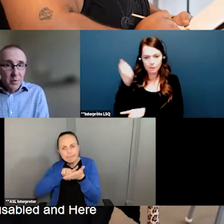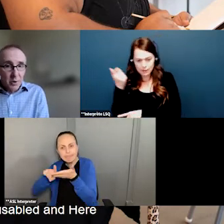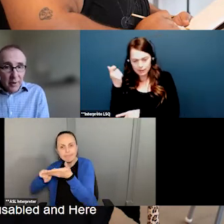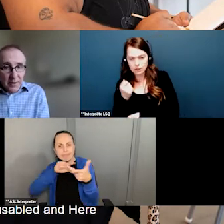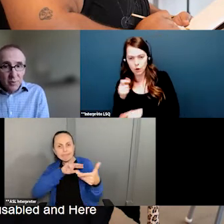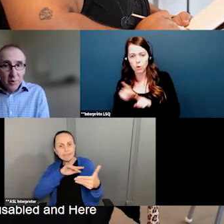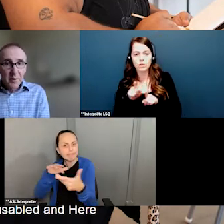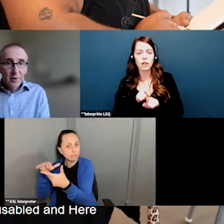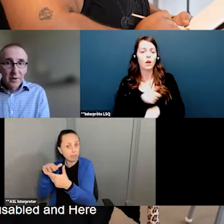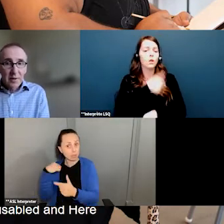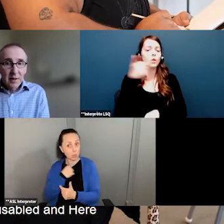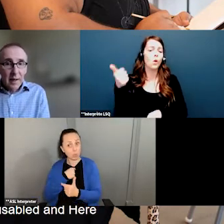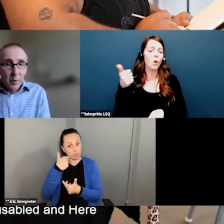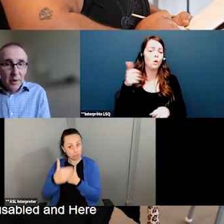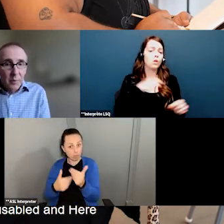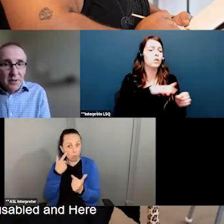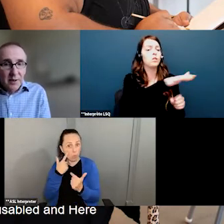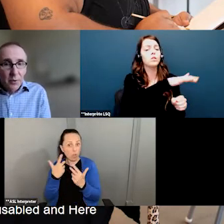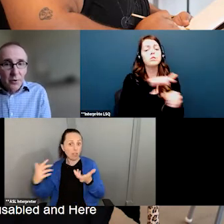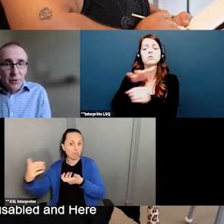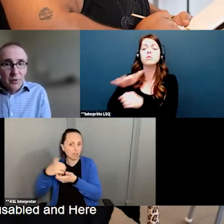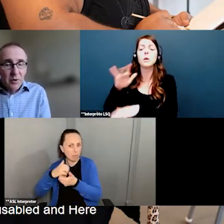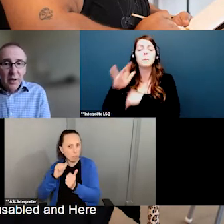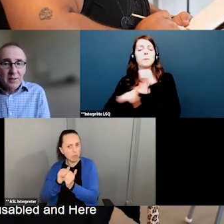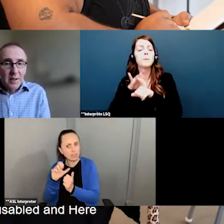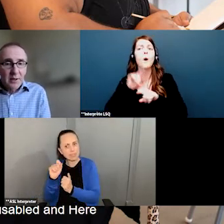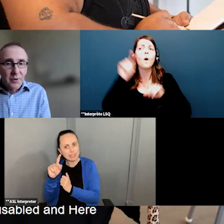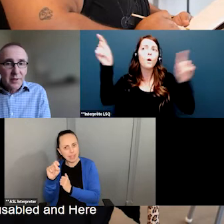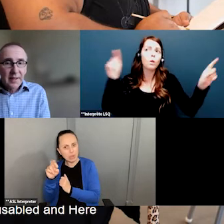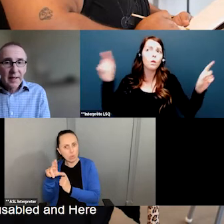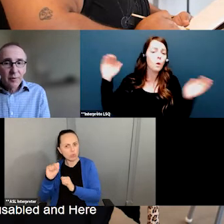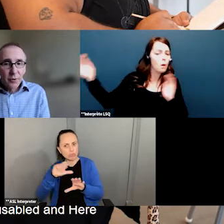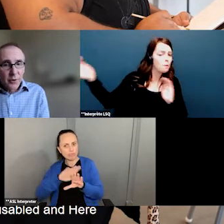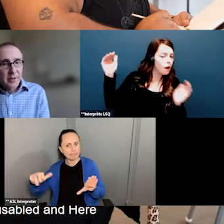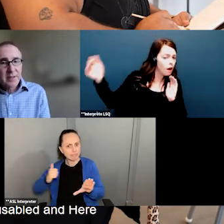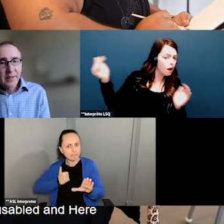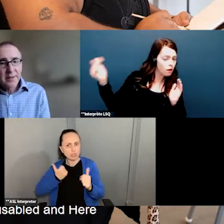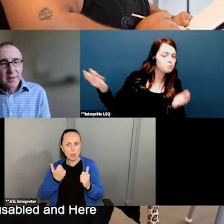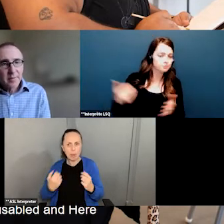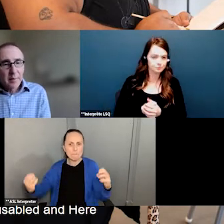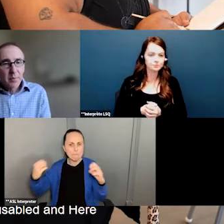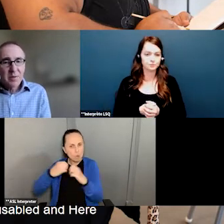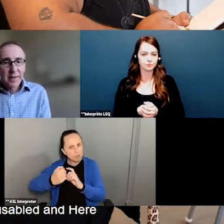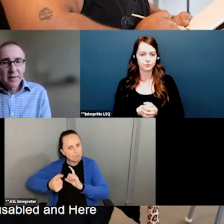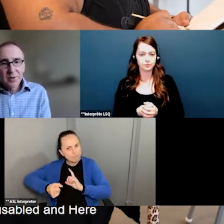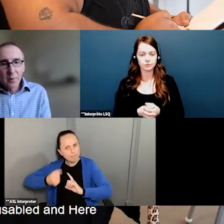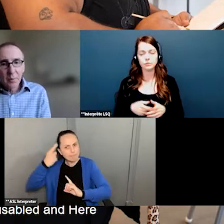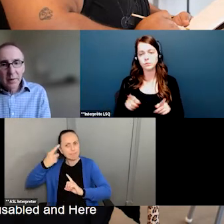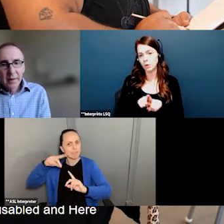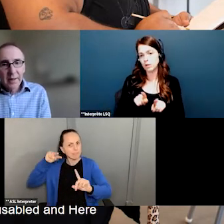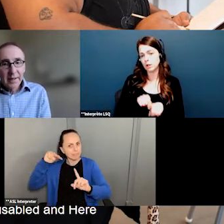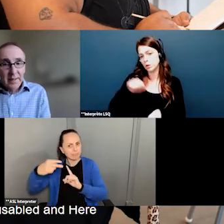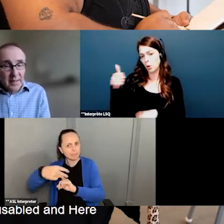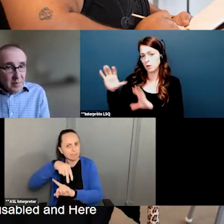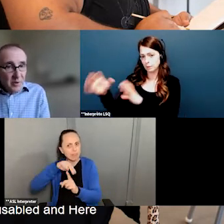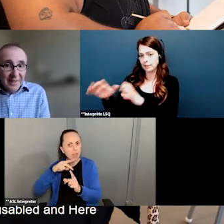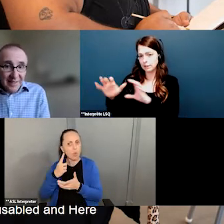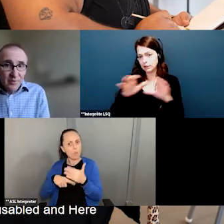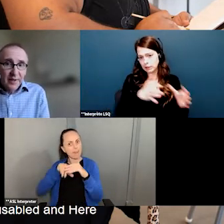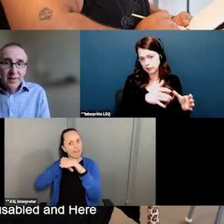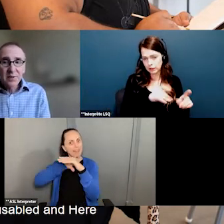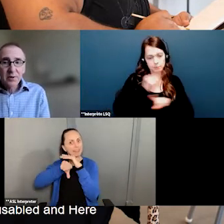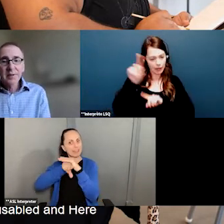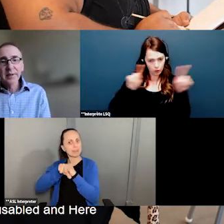And as we progress, we will be looking to collaborate with stakeholders from across the country to gain further insights and perspectives on what an